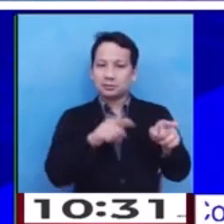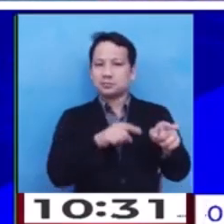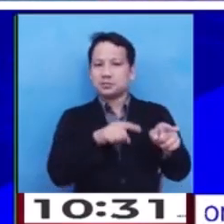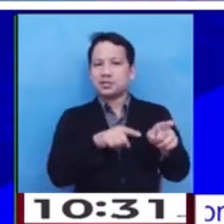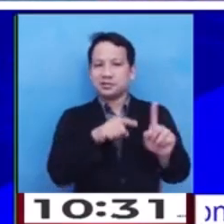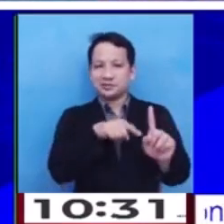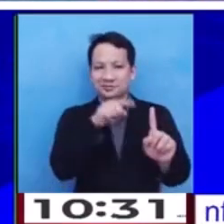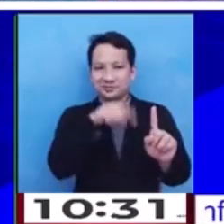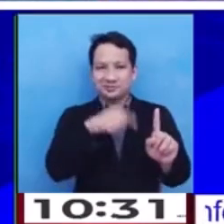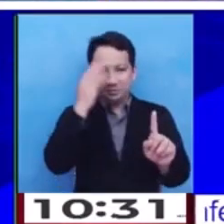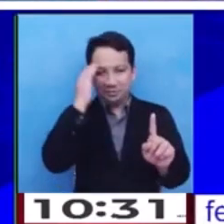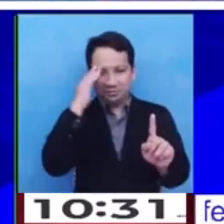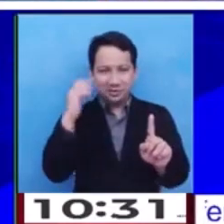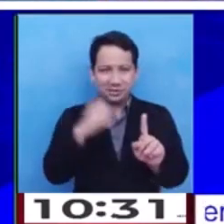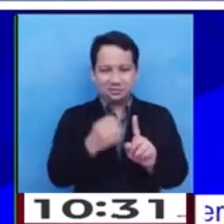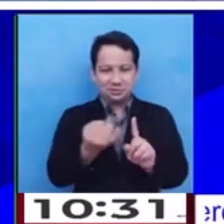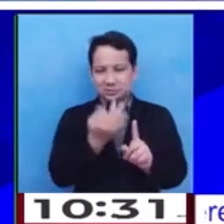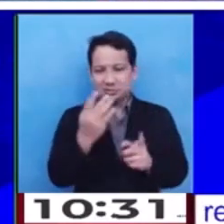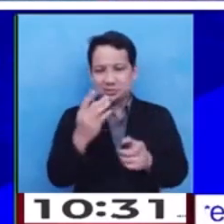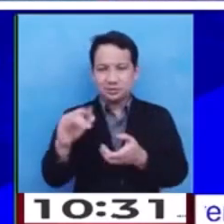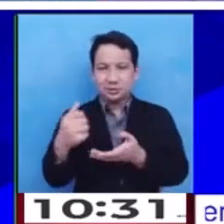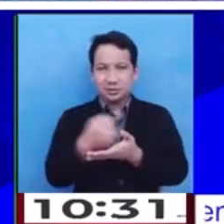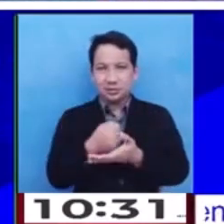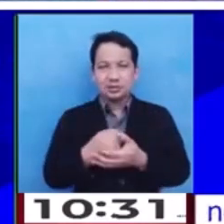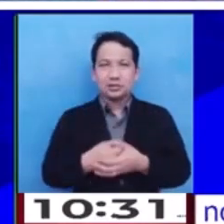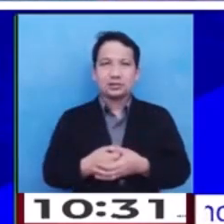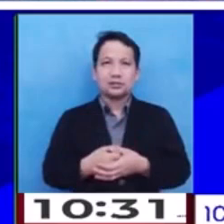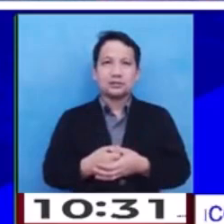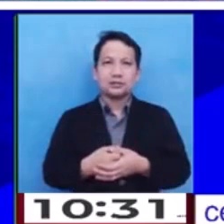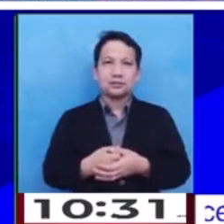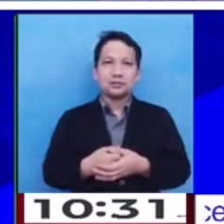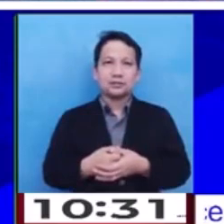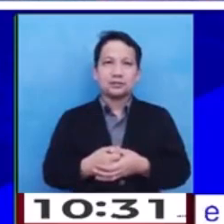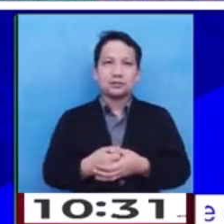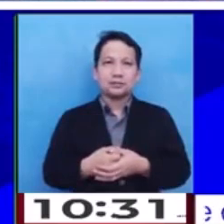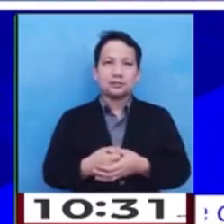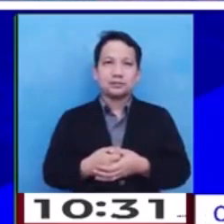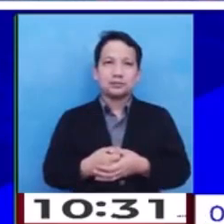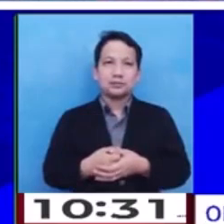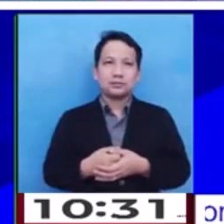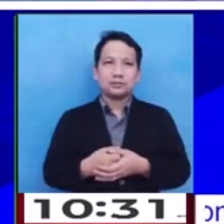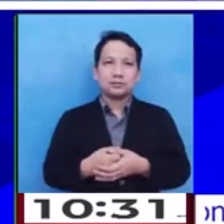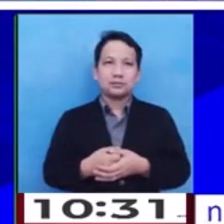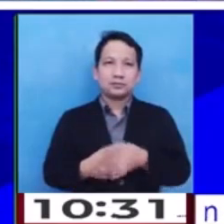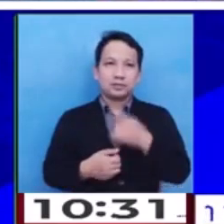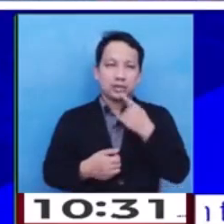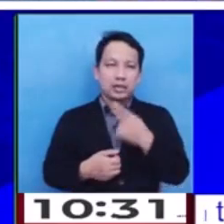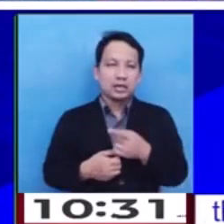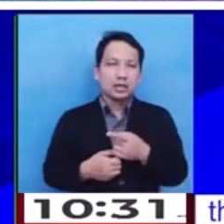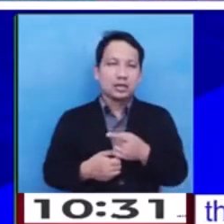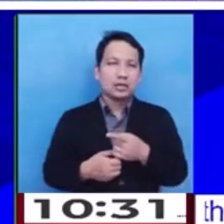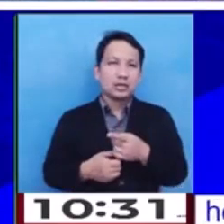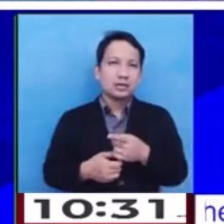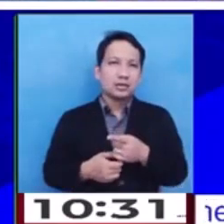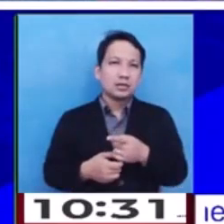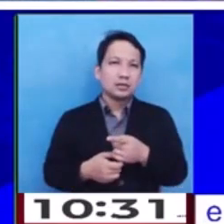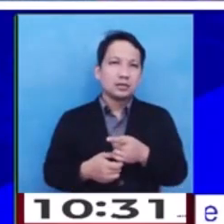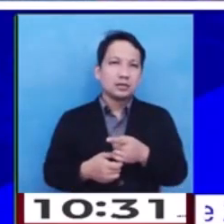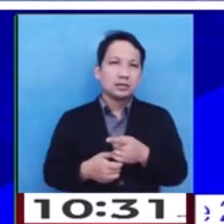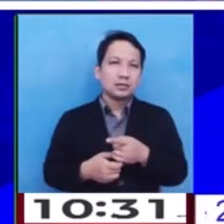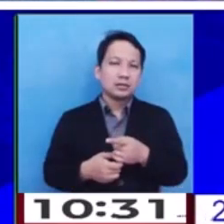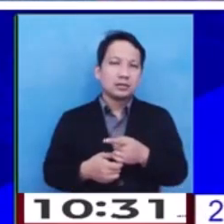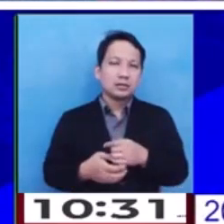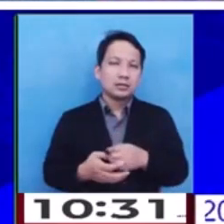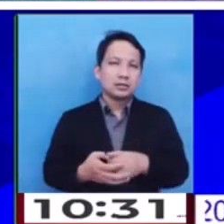runs that number for you. We can do that, but I, as I said, the it's not